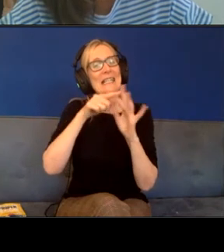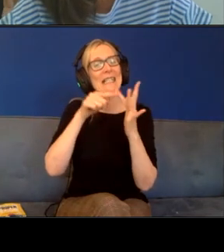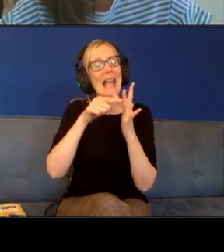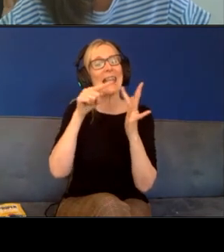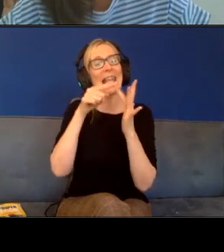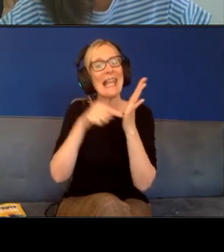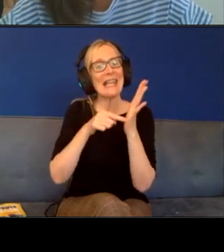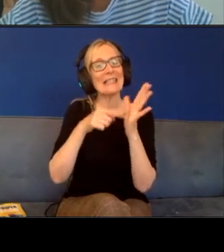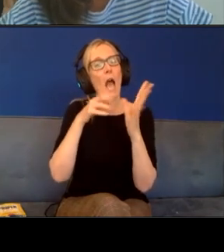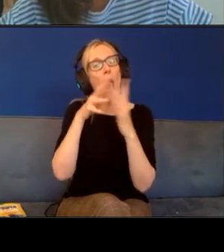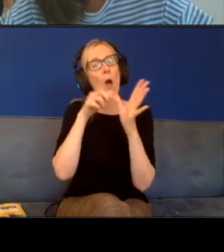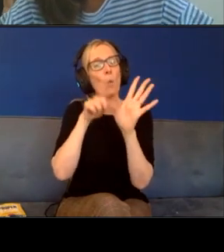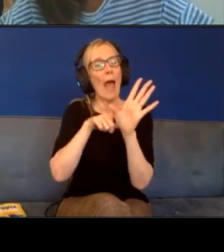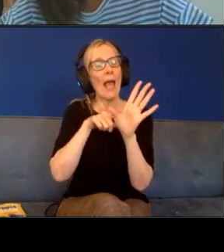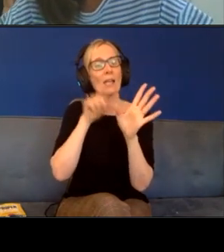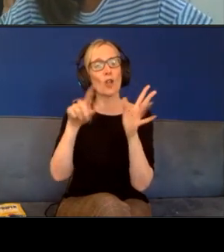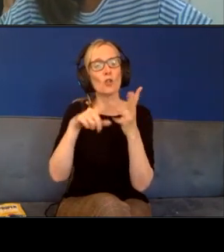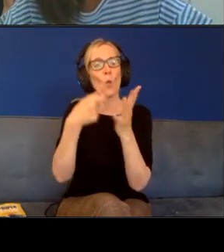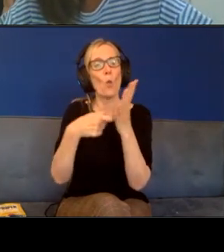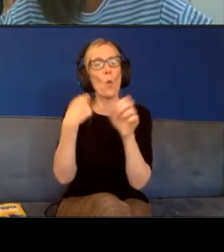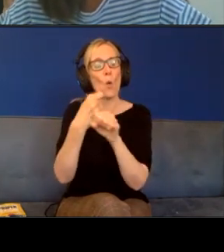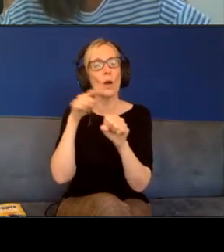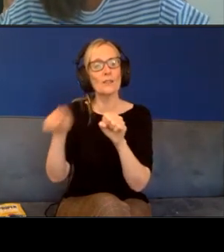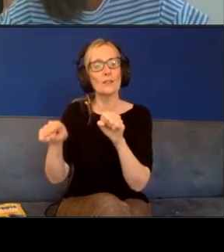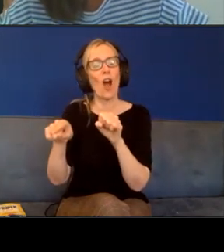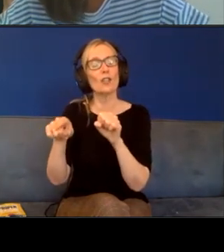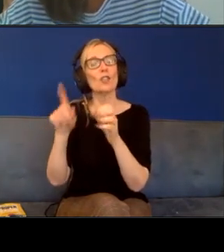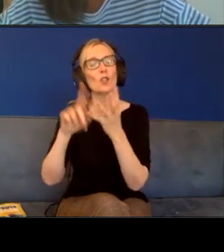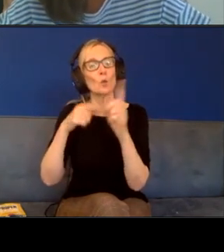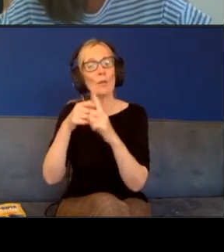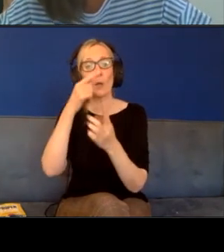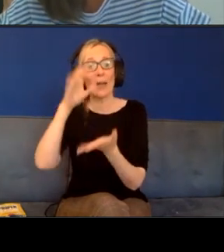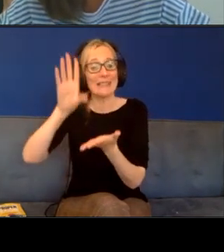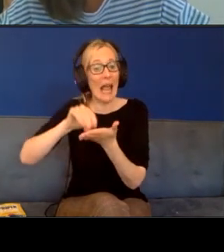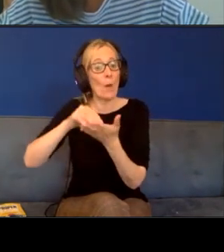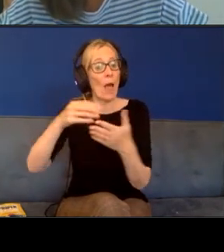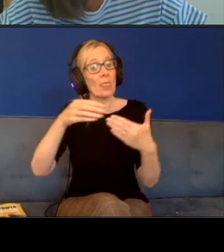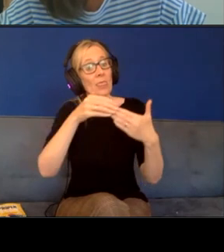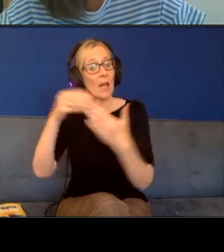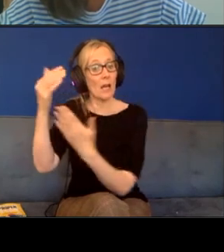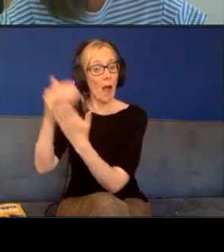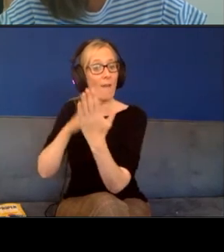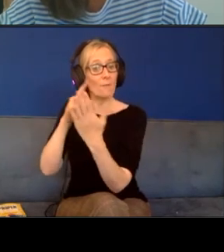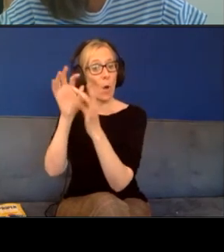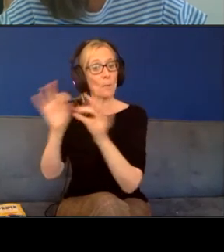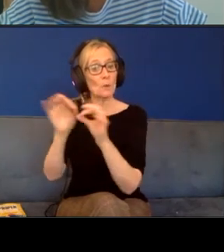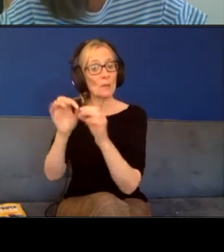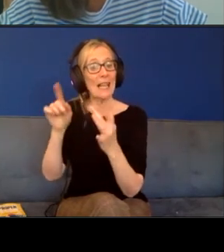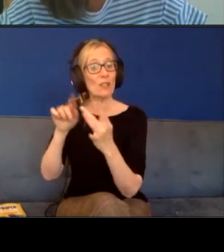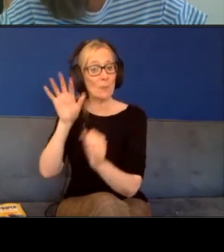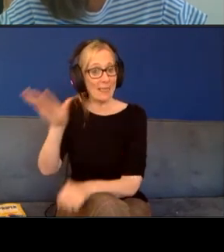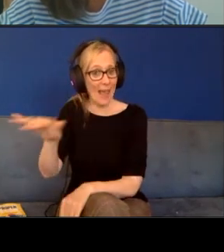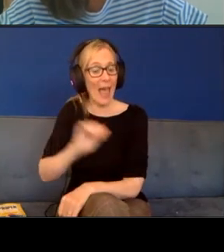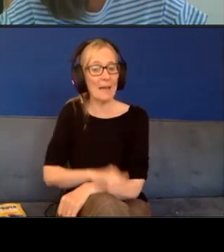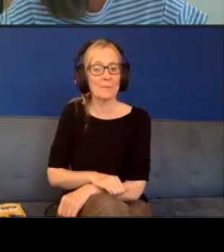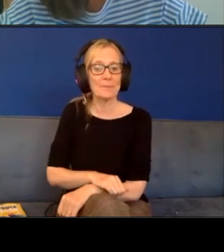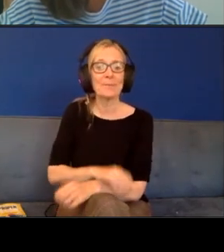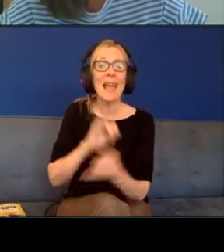www.takeitaway.org.uk, and you can download the Guide to Adaptive Musical Instruments there. Fantastic. Sarah.